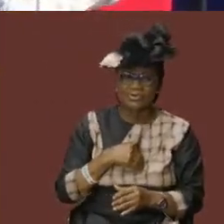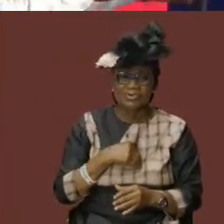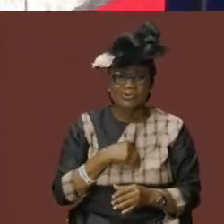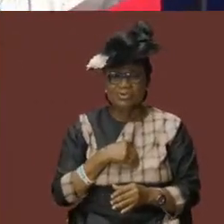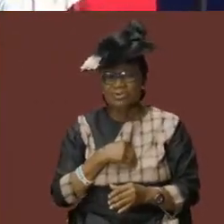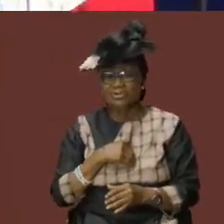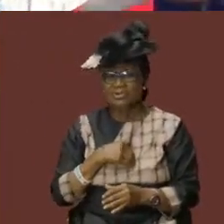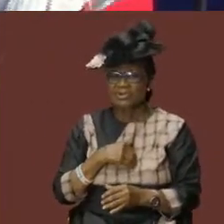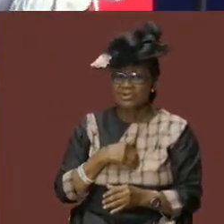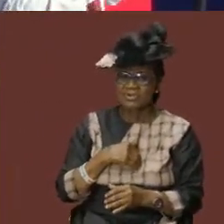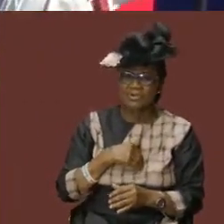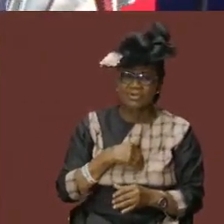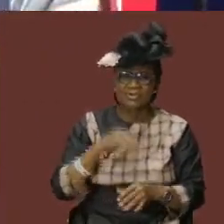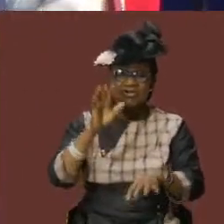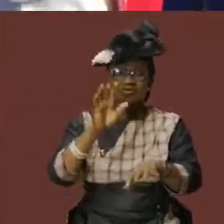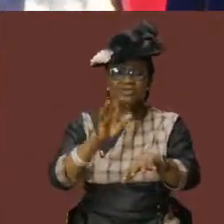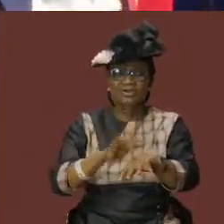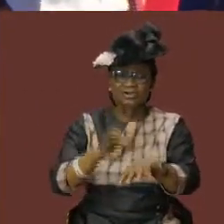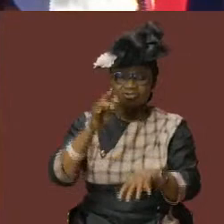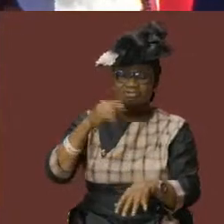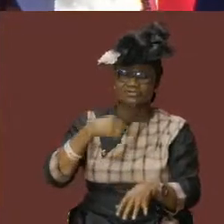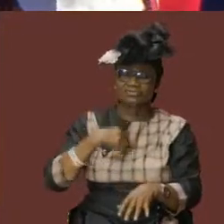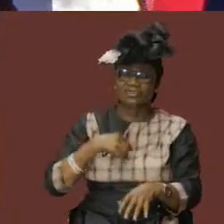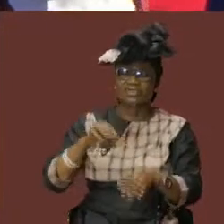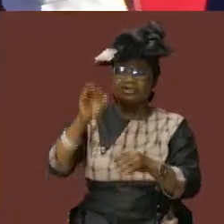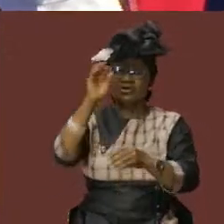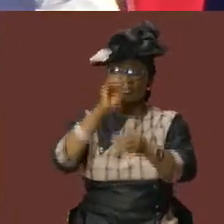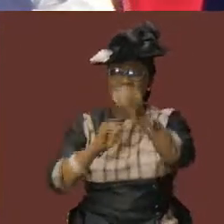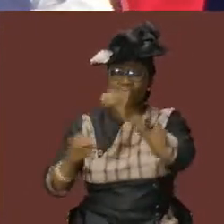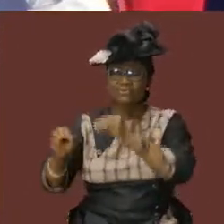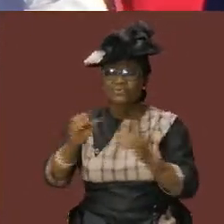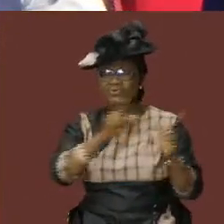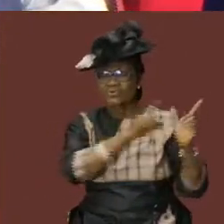Spirit, touch me, oh